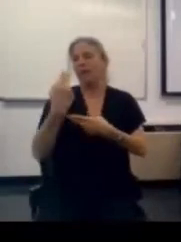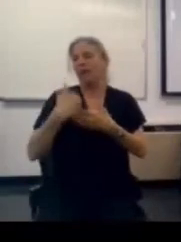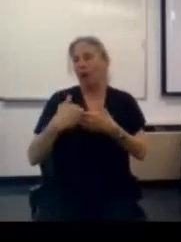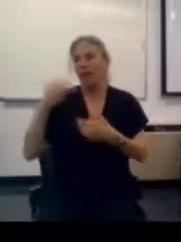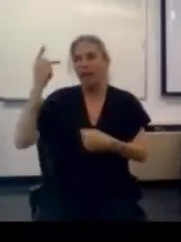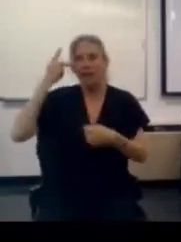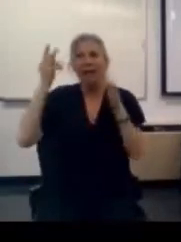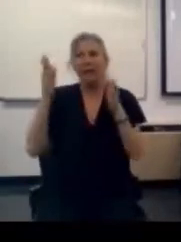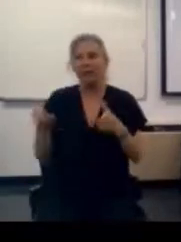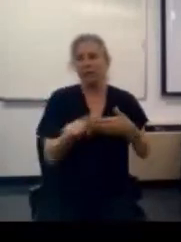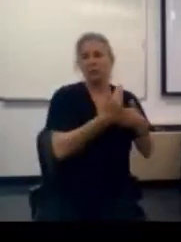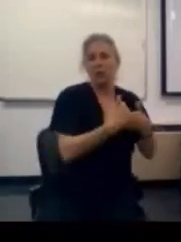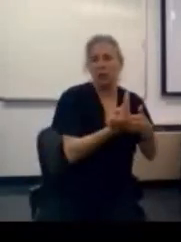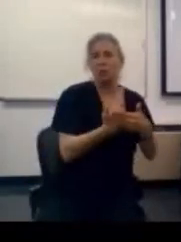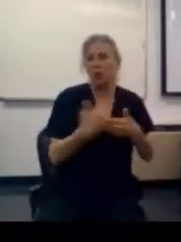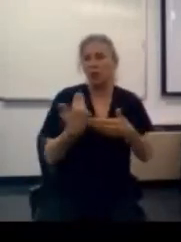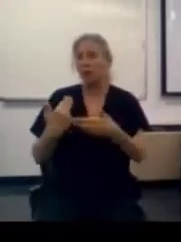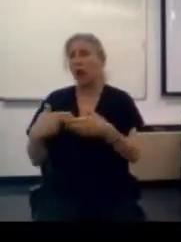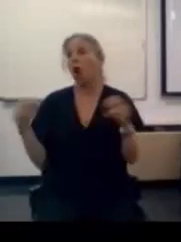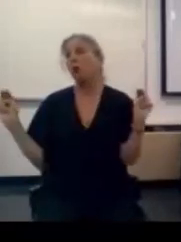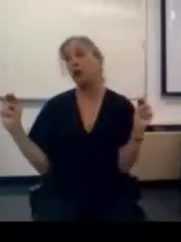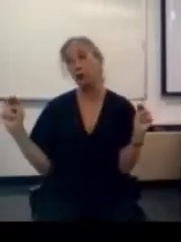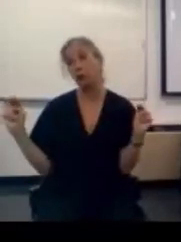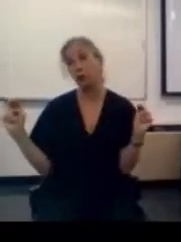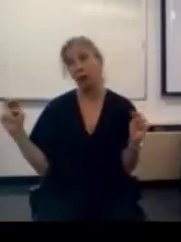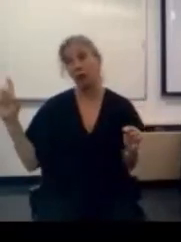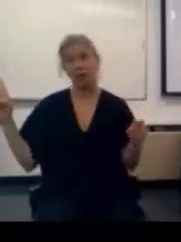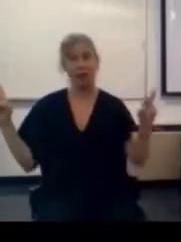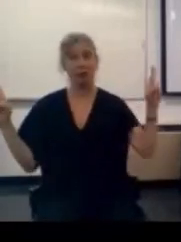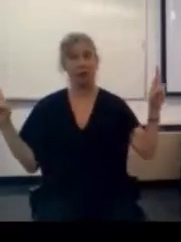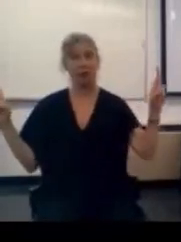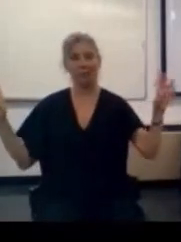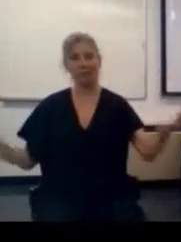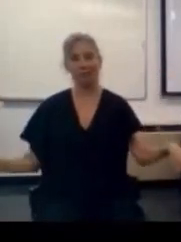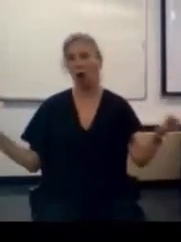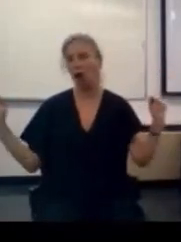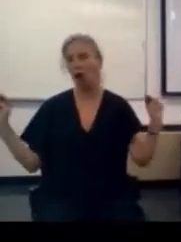employment world, and politicians are coming through. We're nonpartisan.